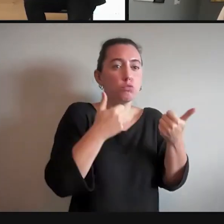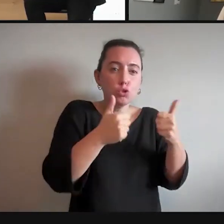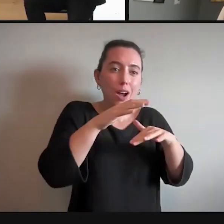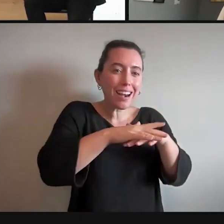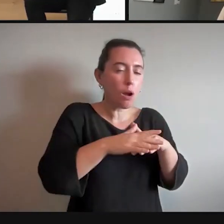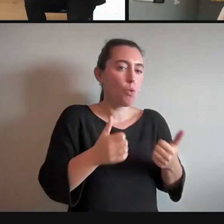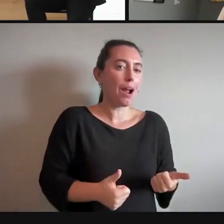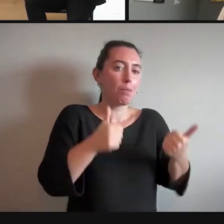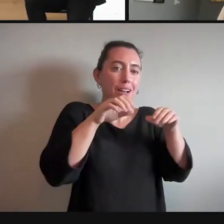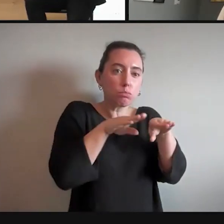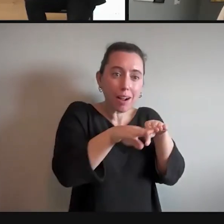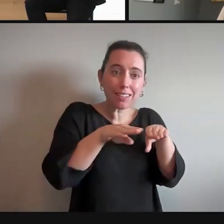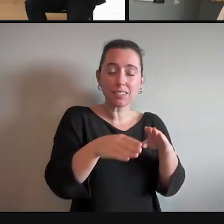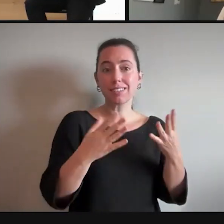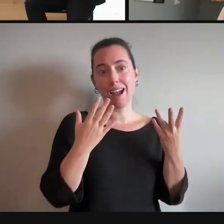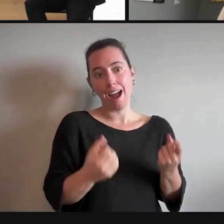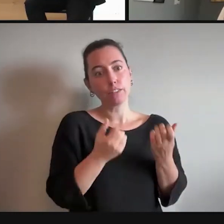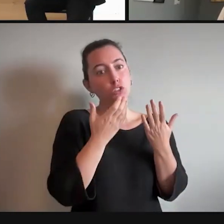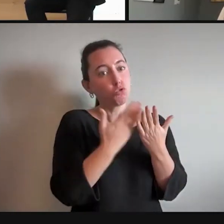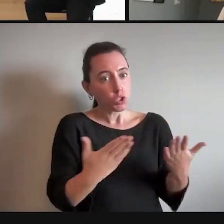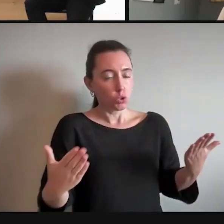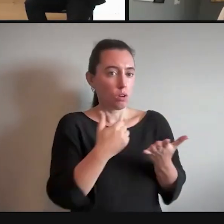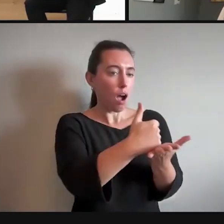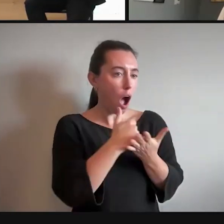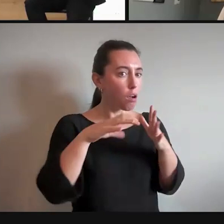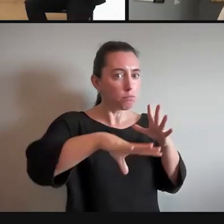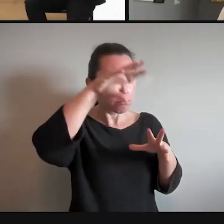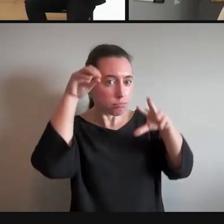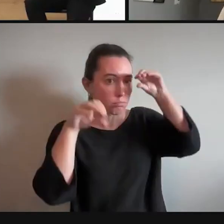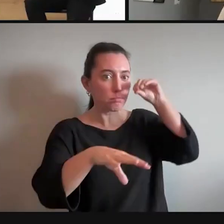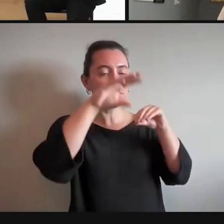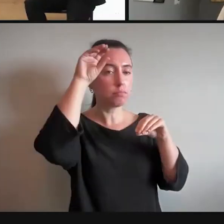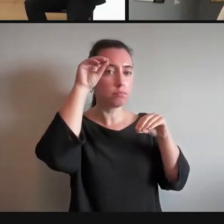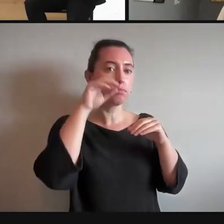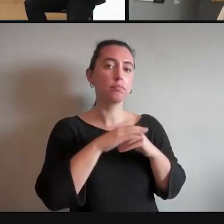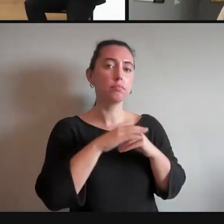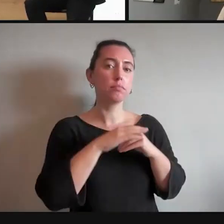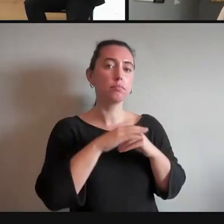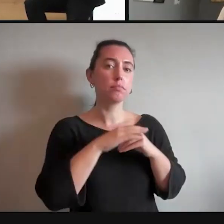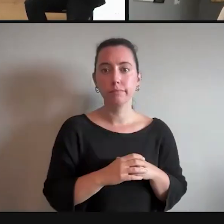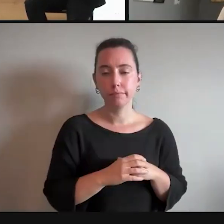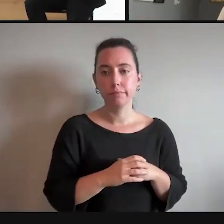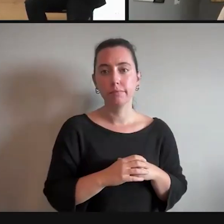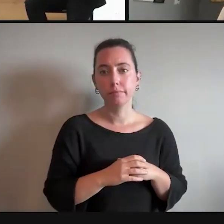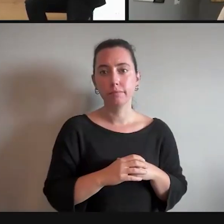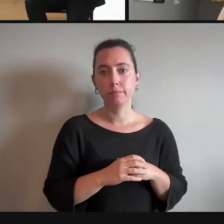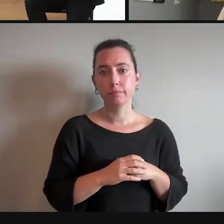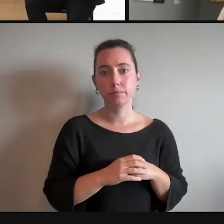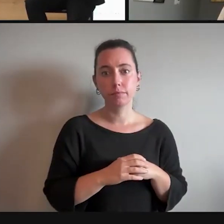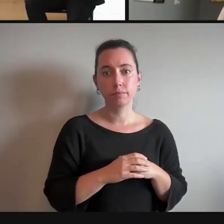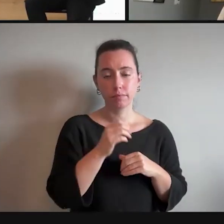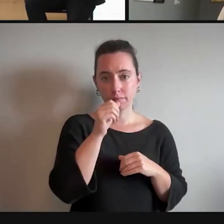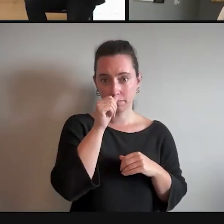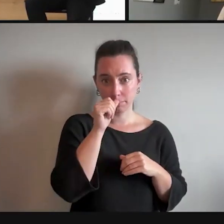very good resources within the organization, and well, the different talk